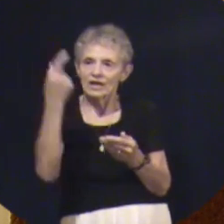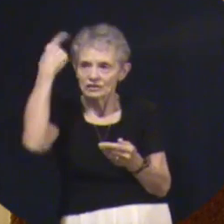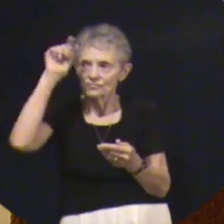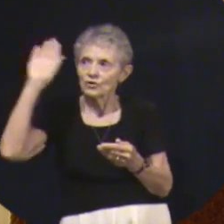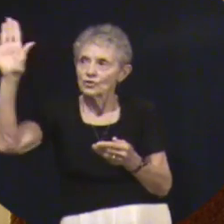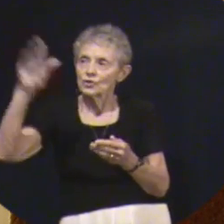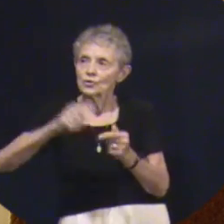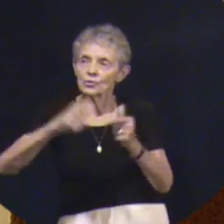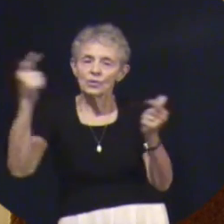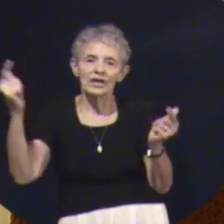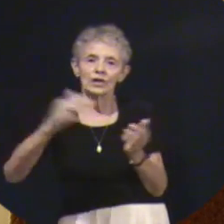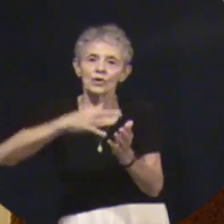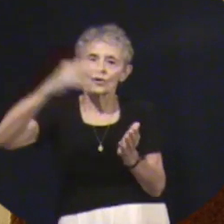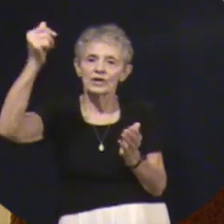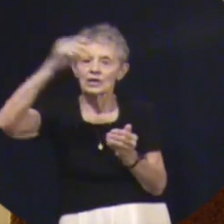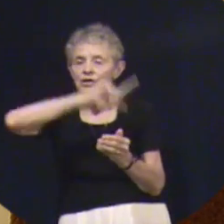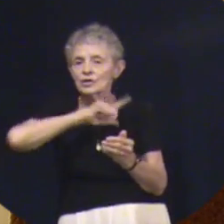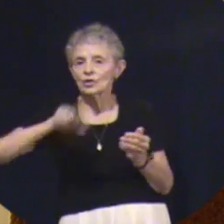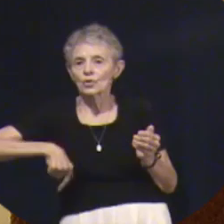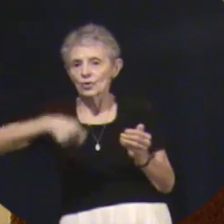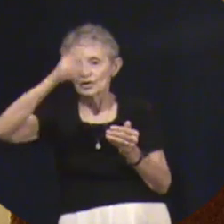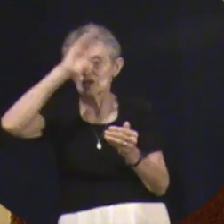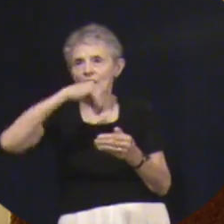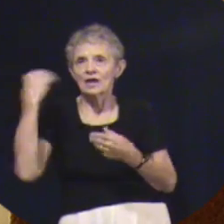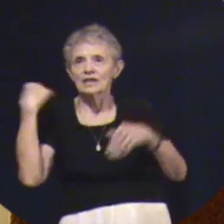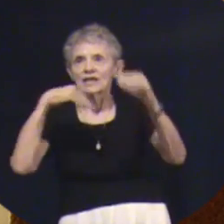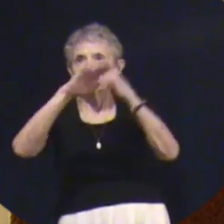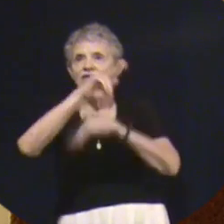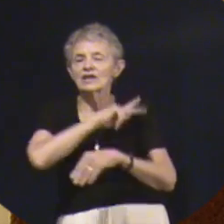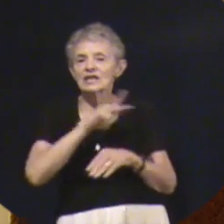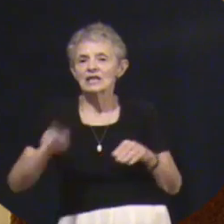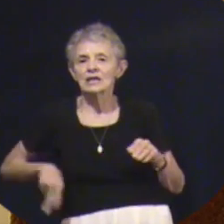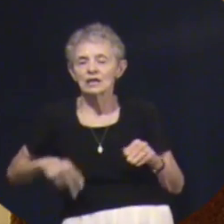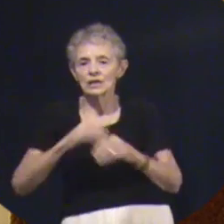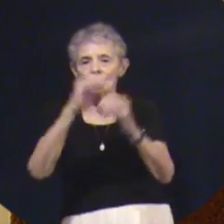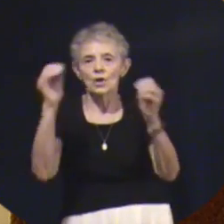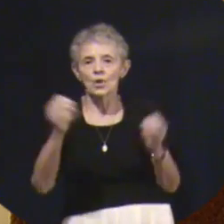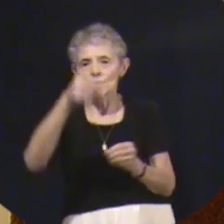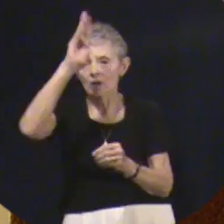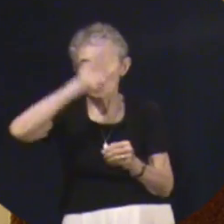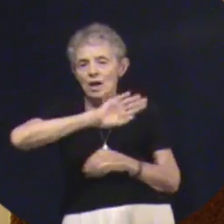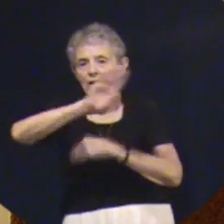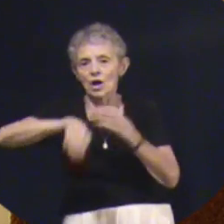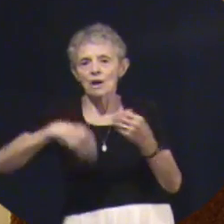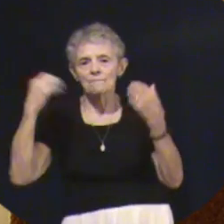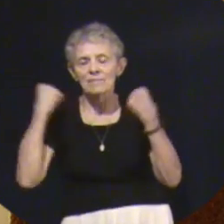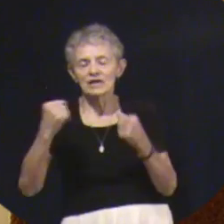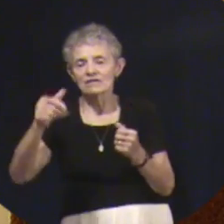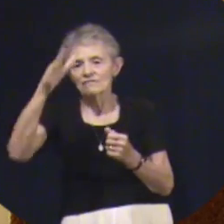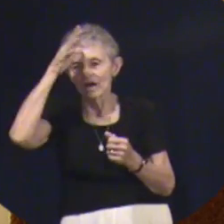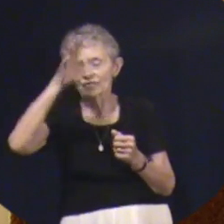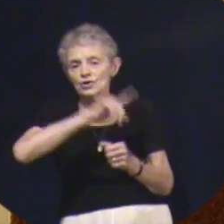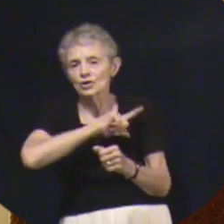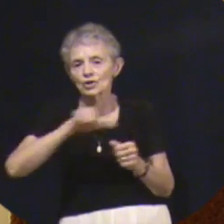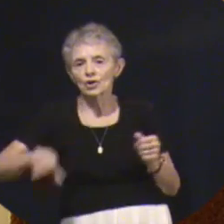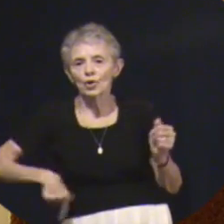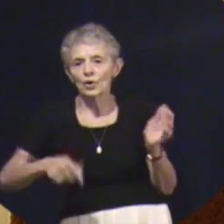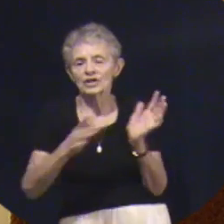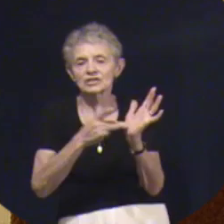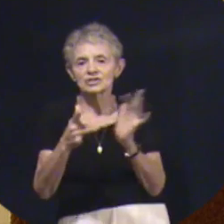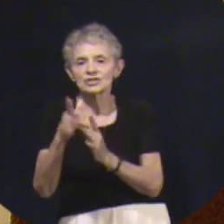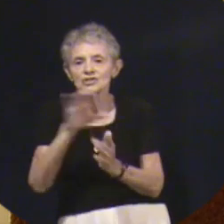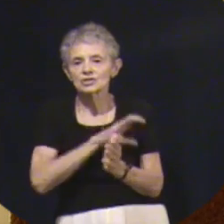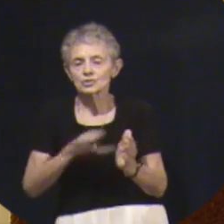glory. Lord God, heavenly King, O God, almighty Father, Lord Jesus Christ,